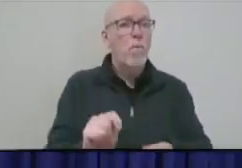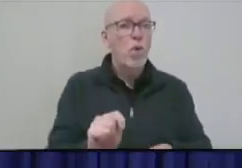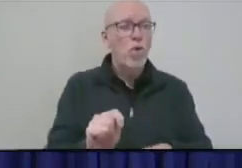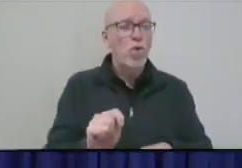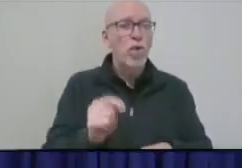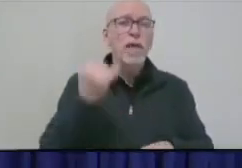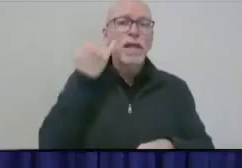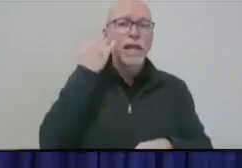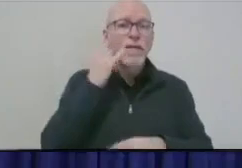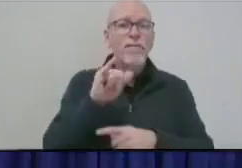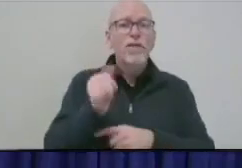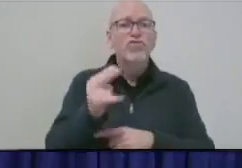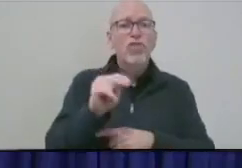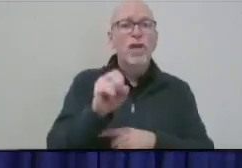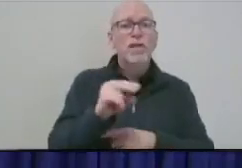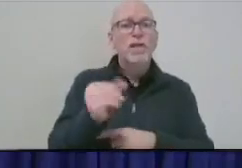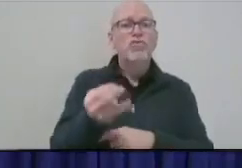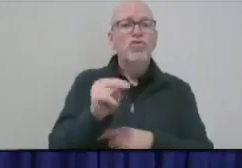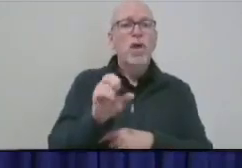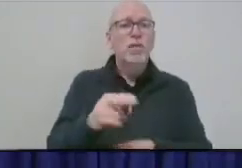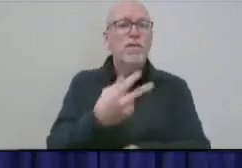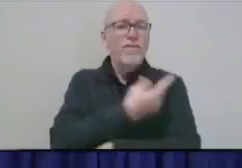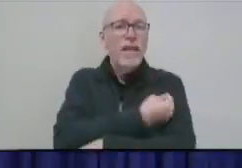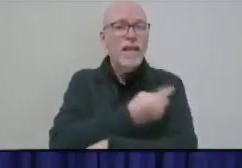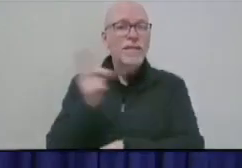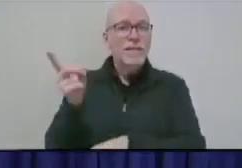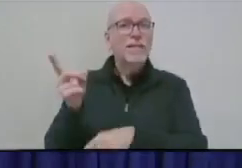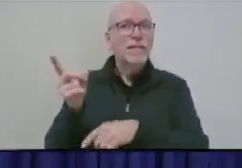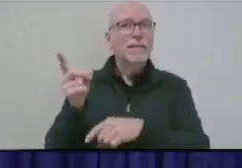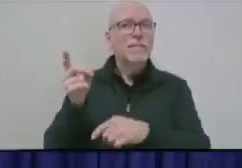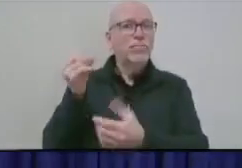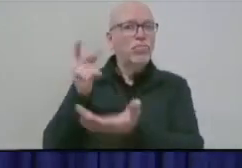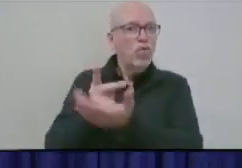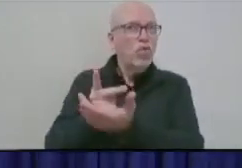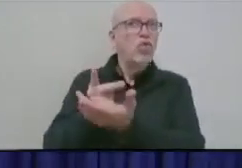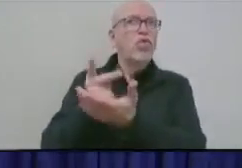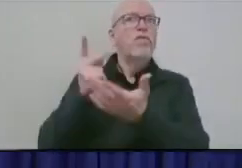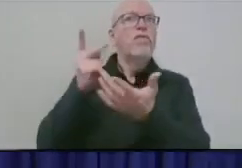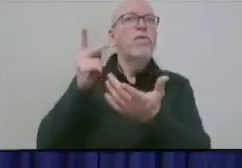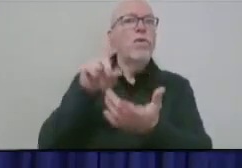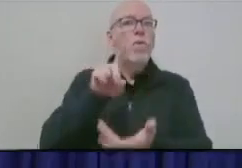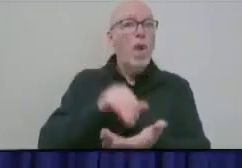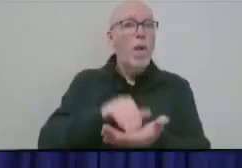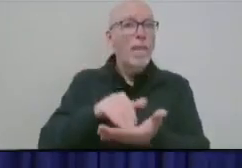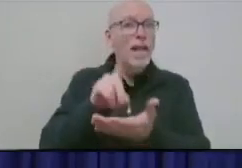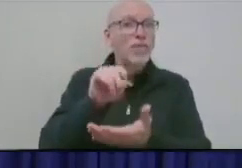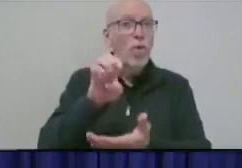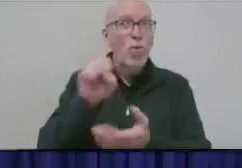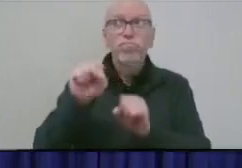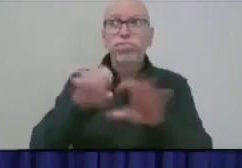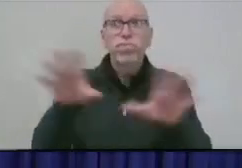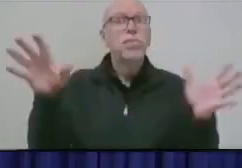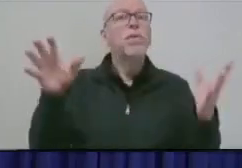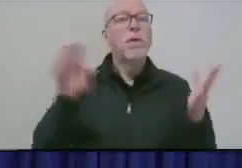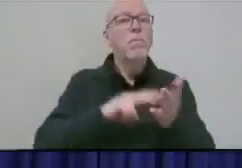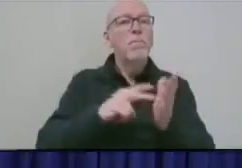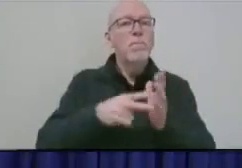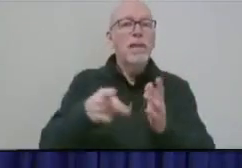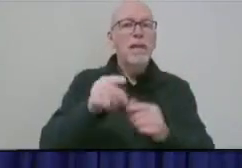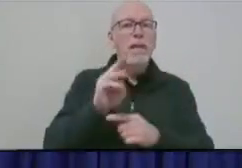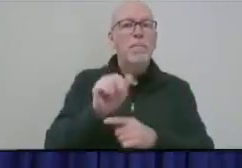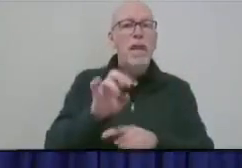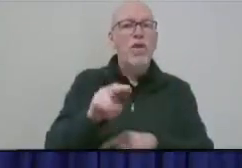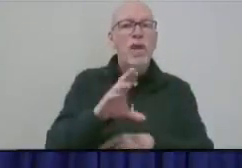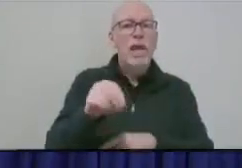if the Johnson & Johnson vaccine, you know, was approved and there was 100 million doses. She estimated that at least in Marion County,